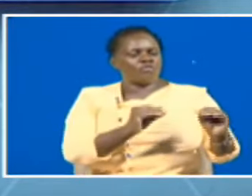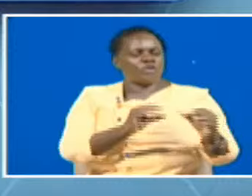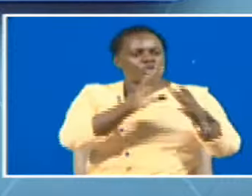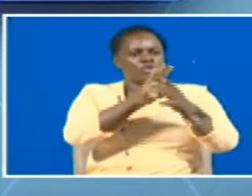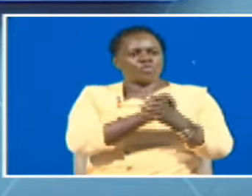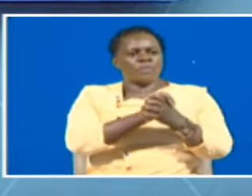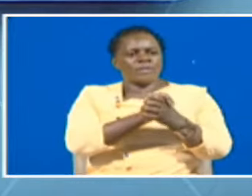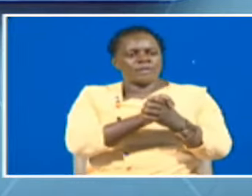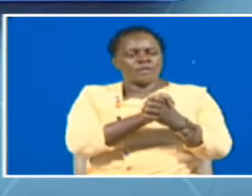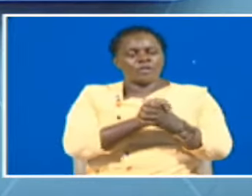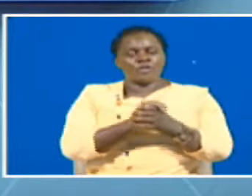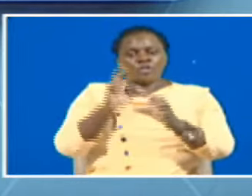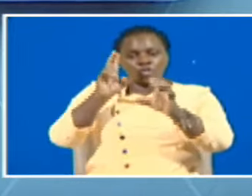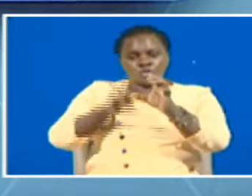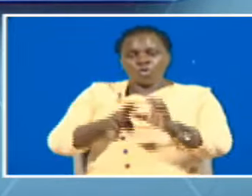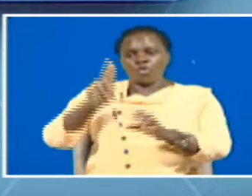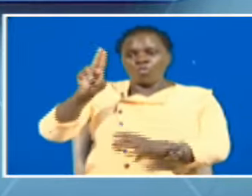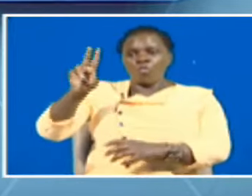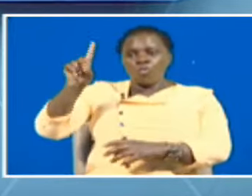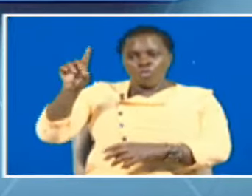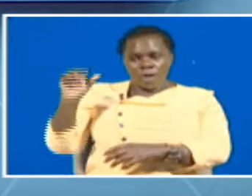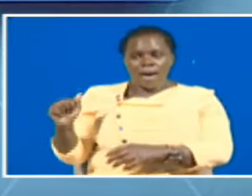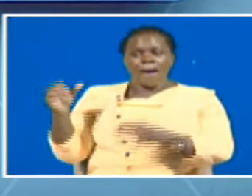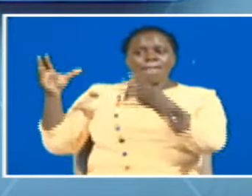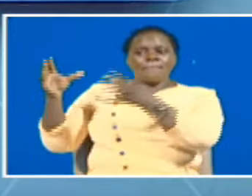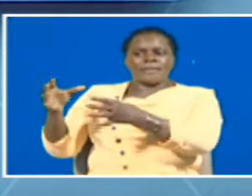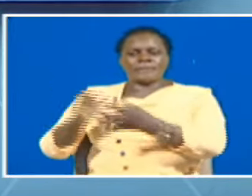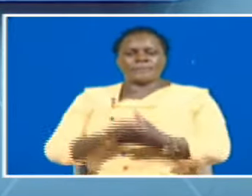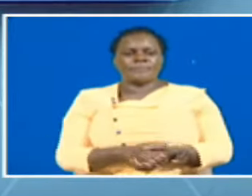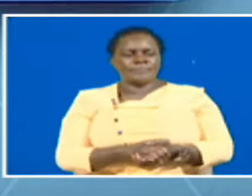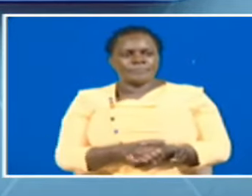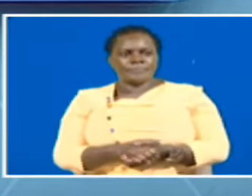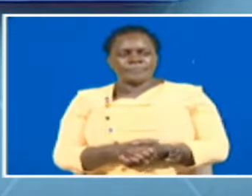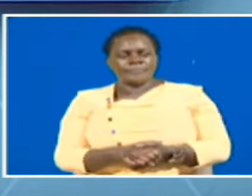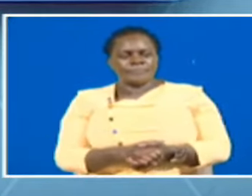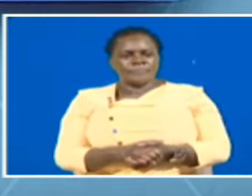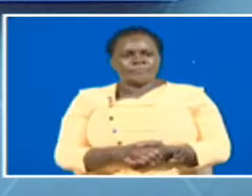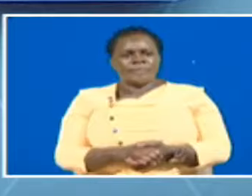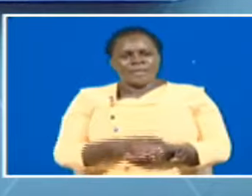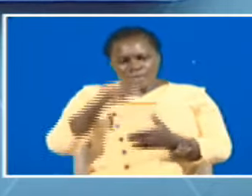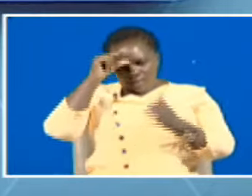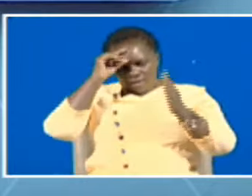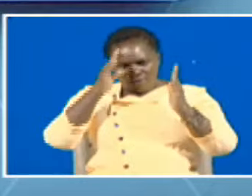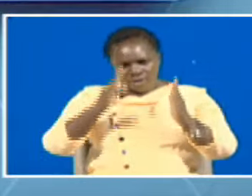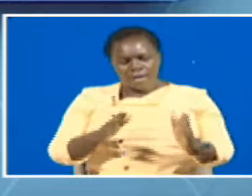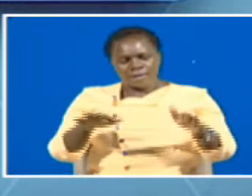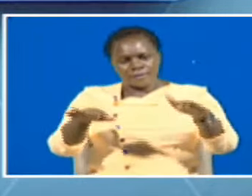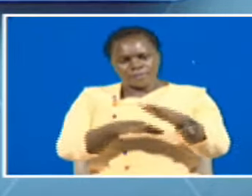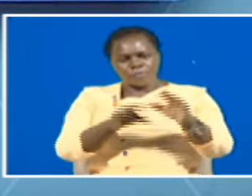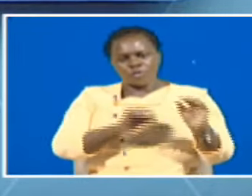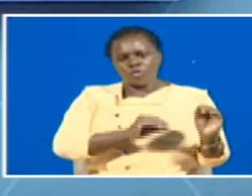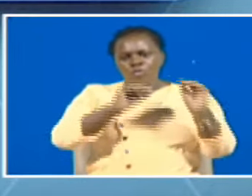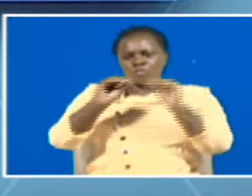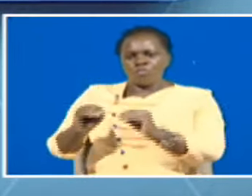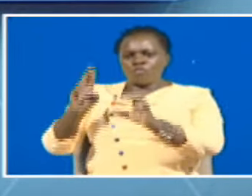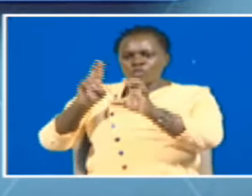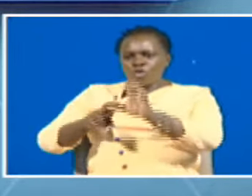to join President William Ruto's United Democratic Alliance, UDA. Governor Guyo and his deputy, John